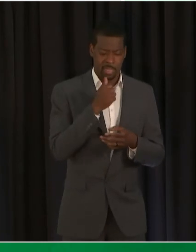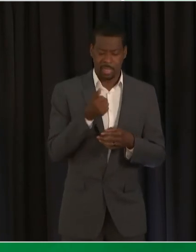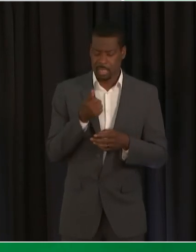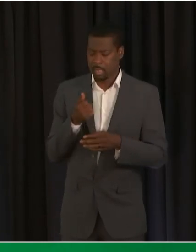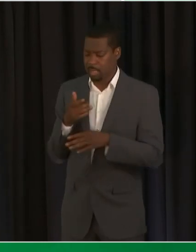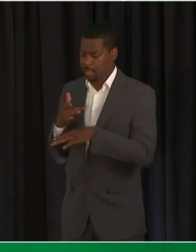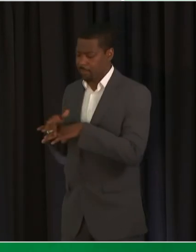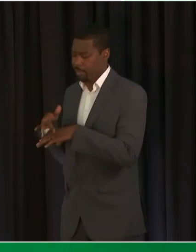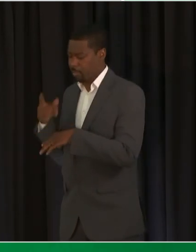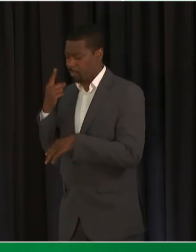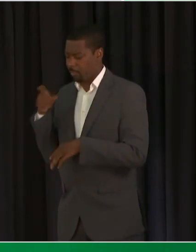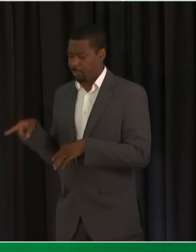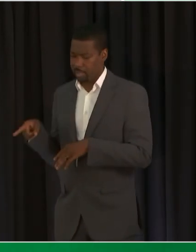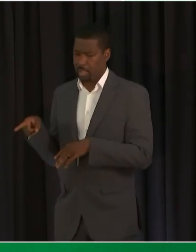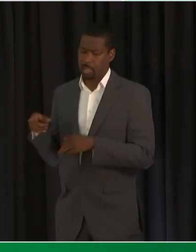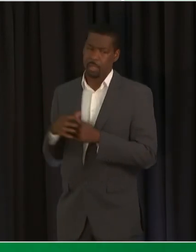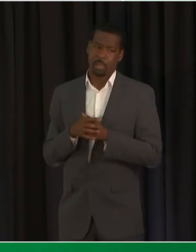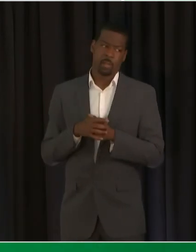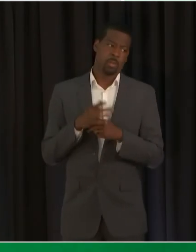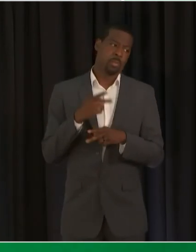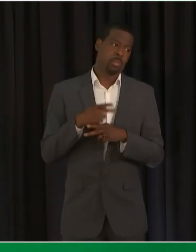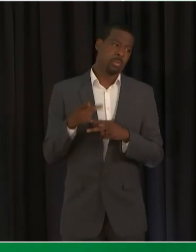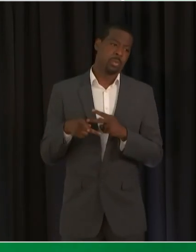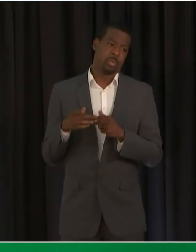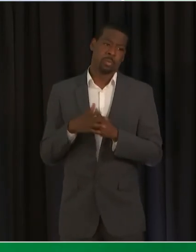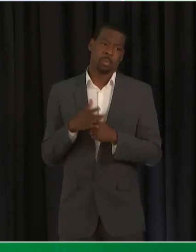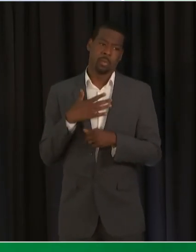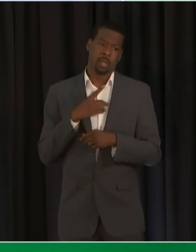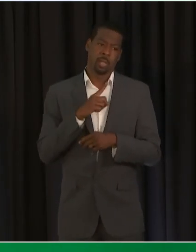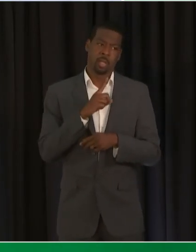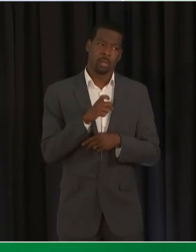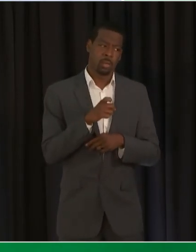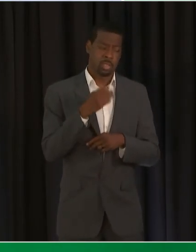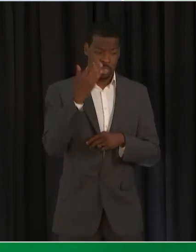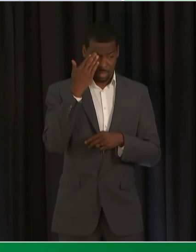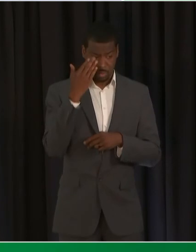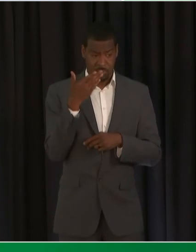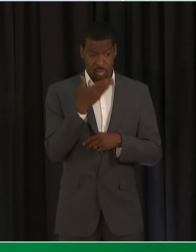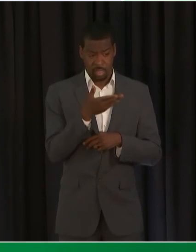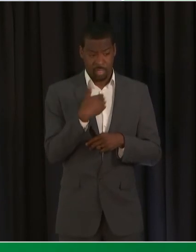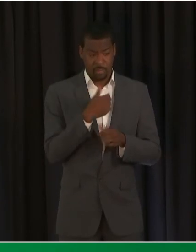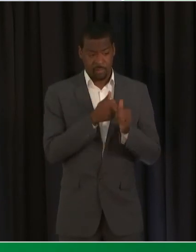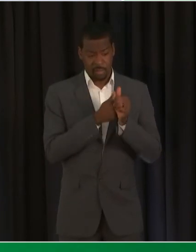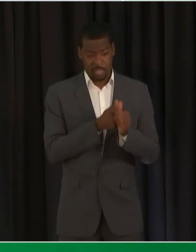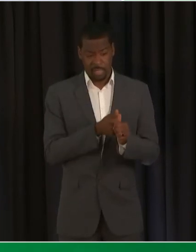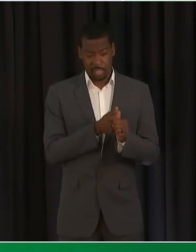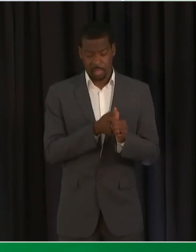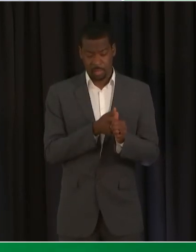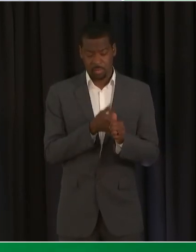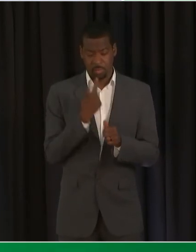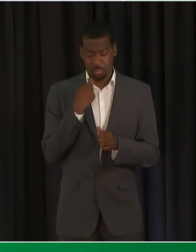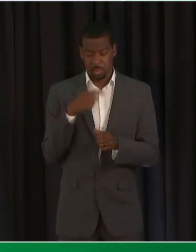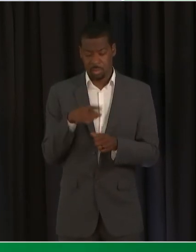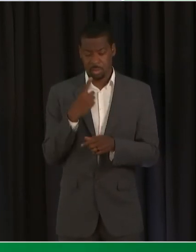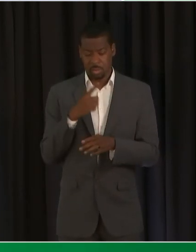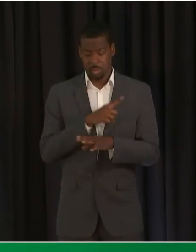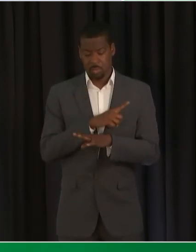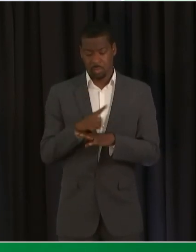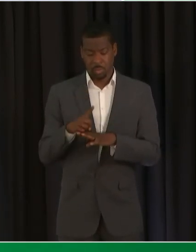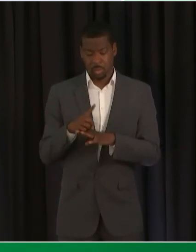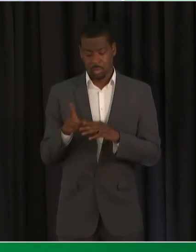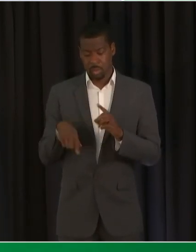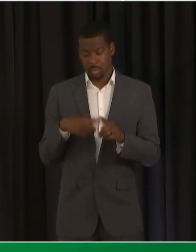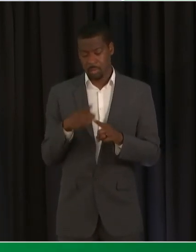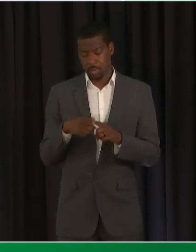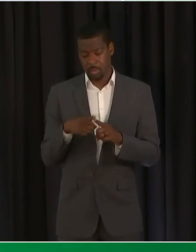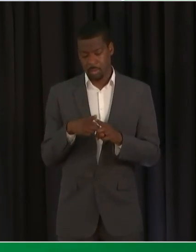eligible for shuttered venues. So one of my questions to you was going to be, I know that there was guidance released last week